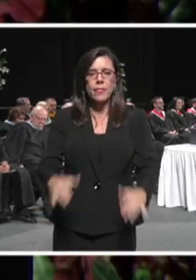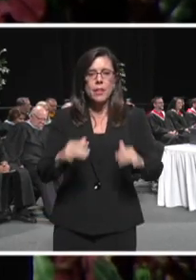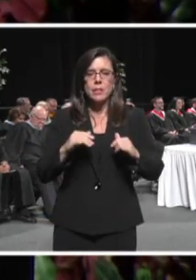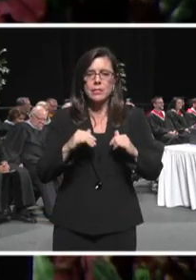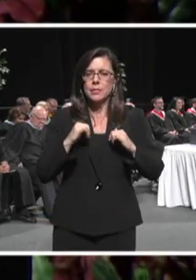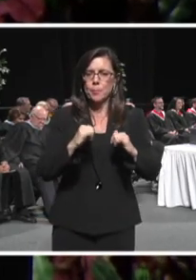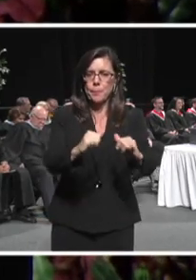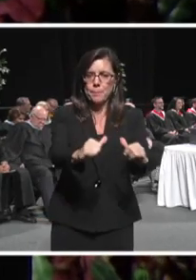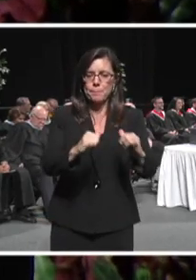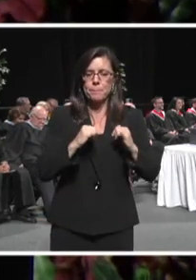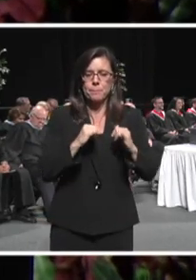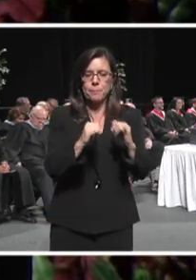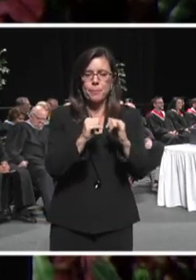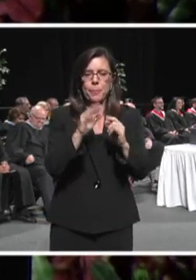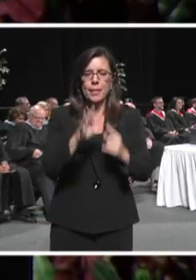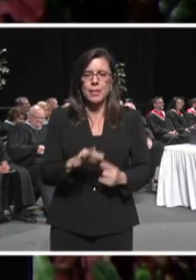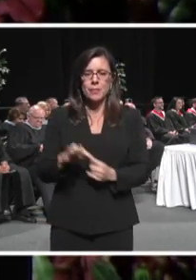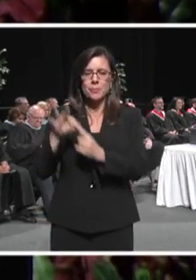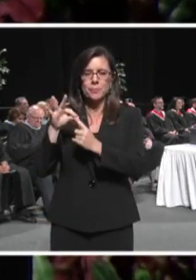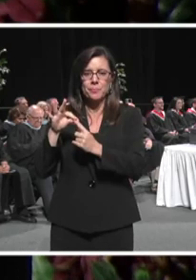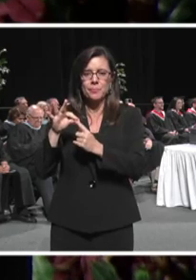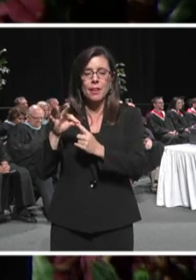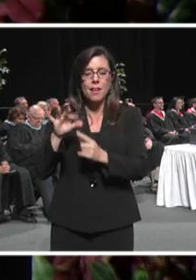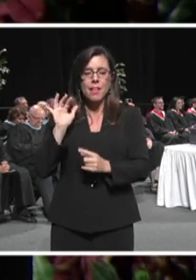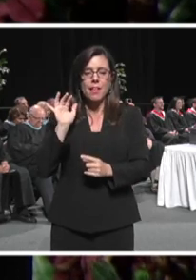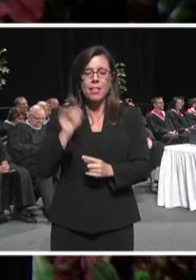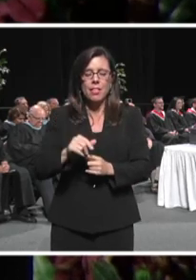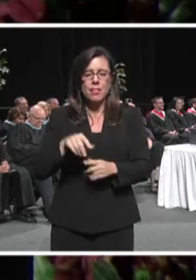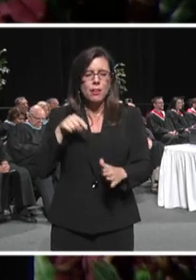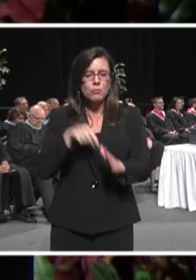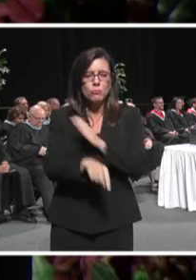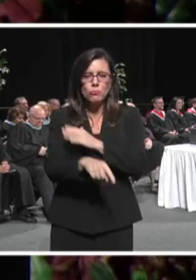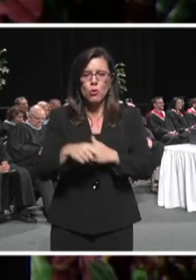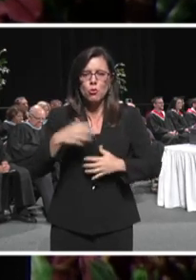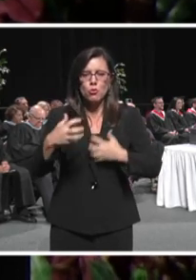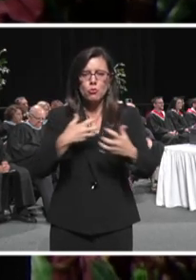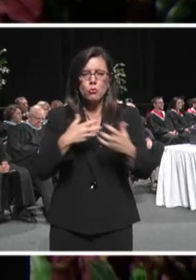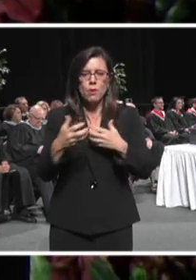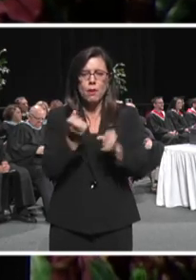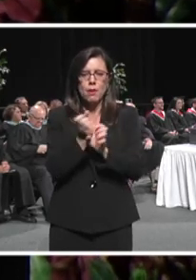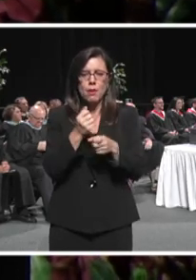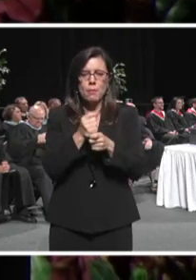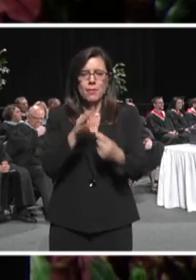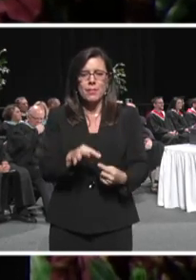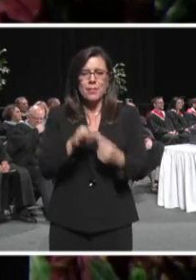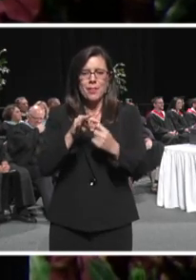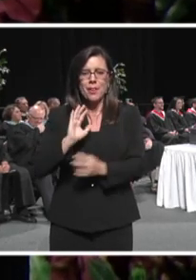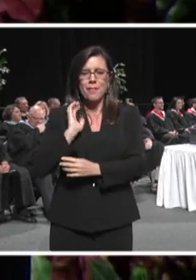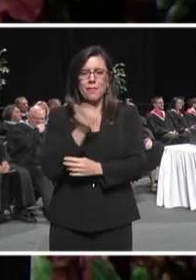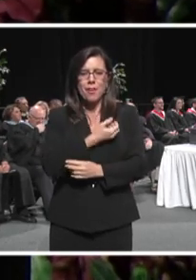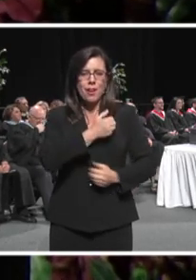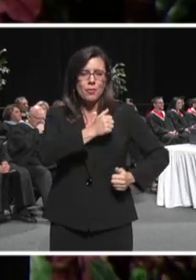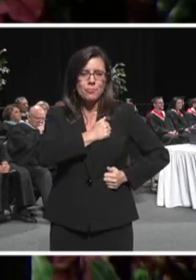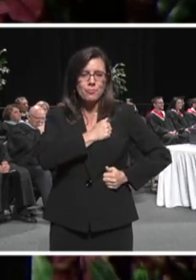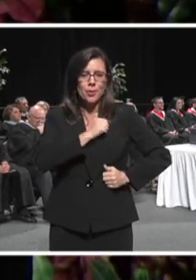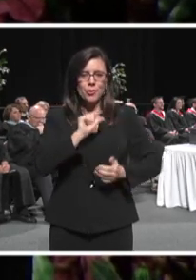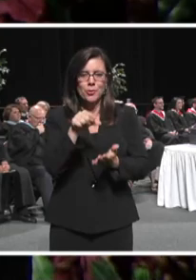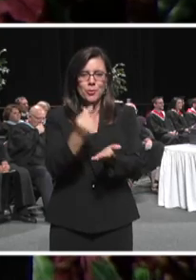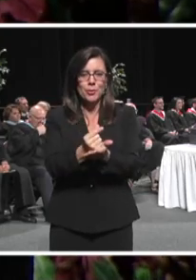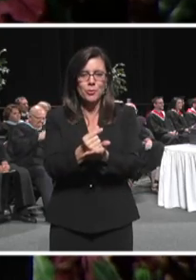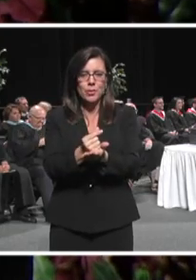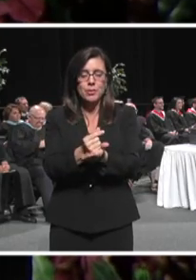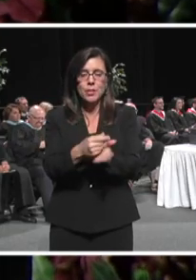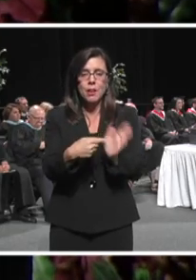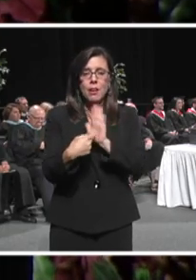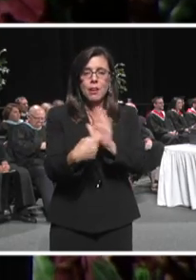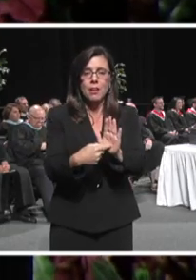like them are one of a kind. This rich gray was created especially for our Spartan graduates.